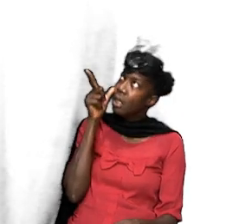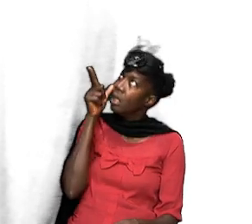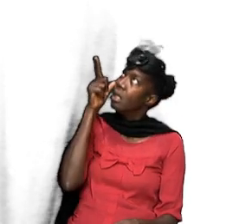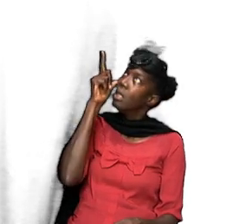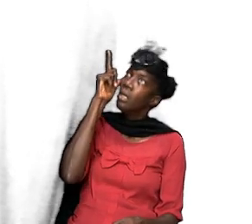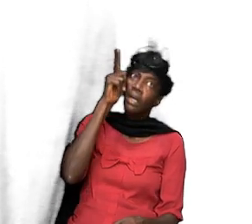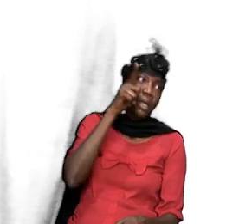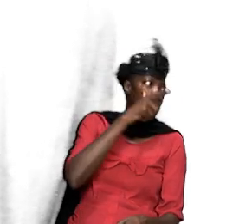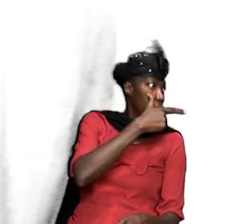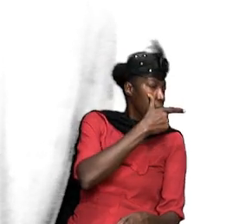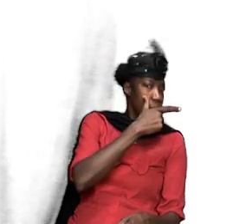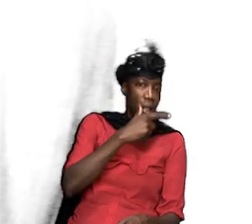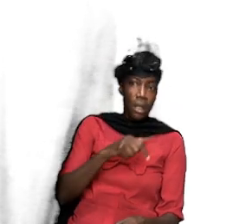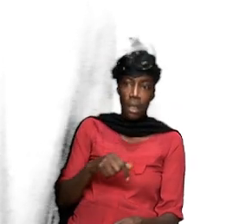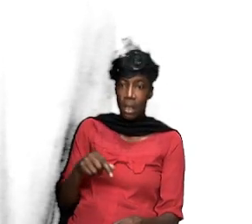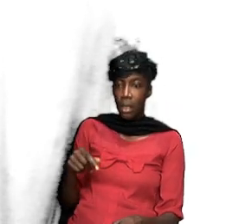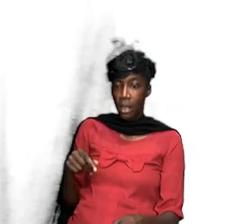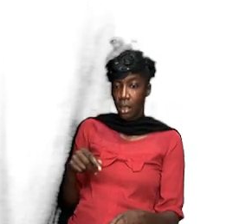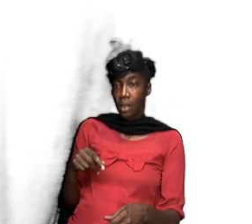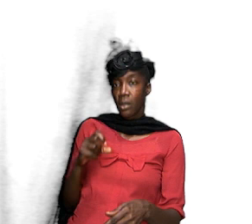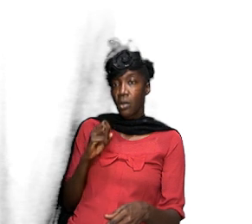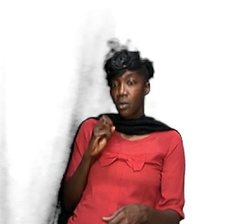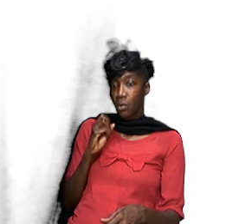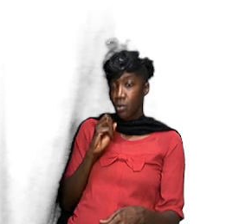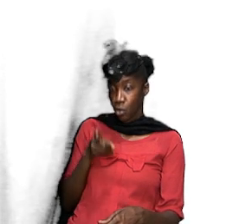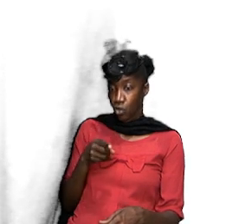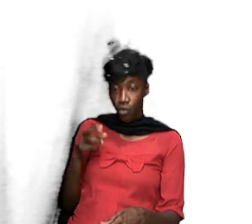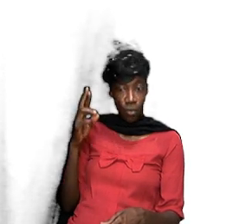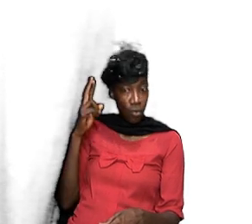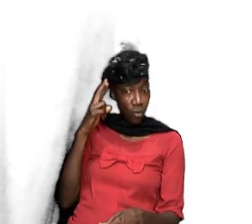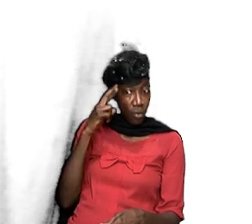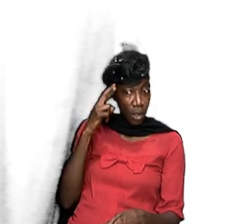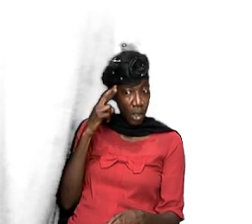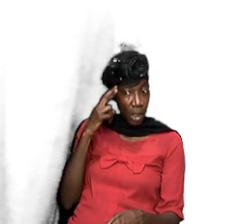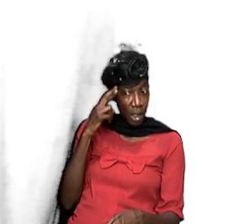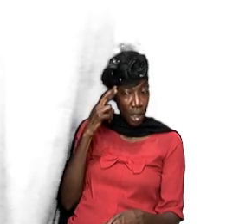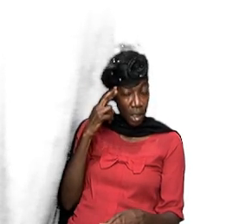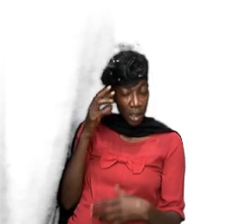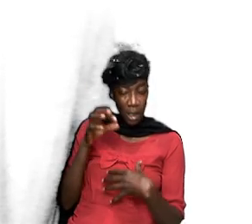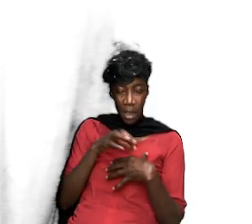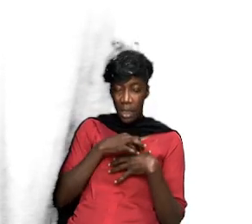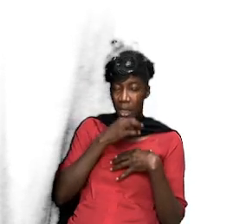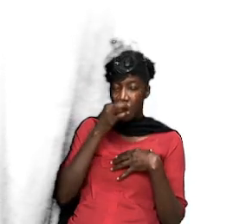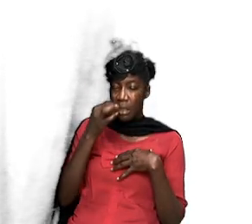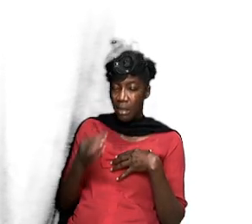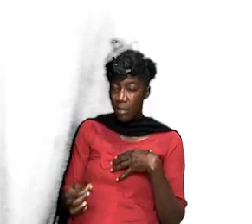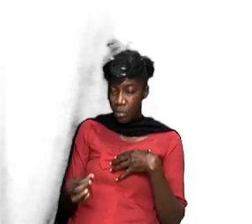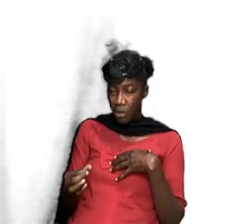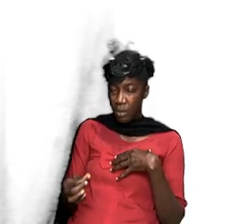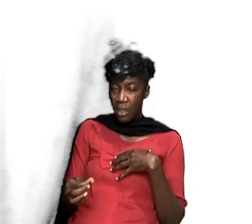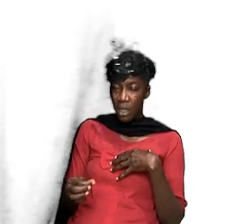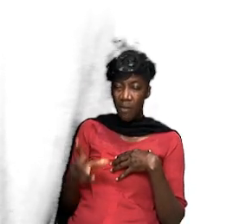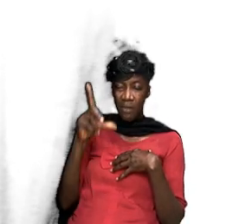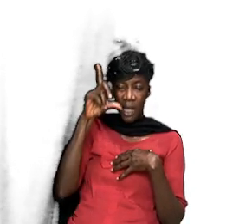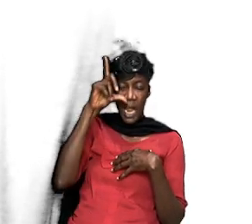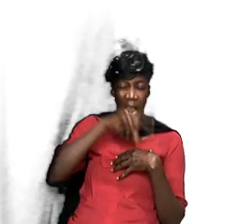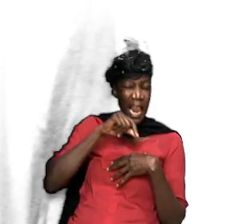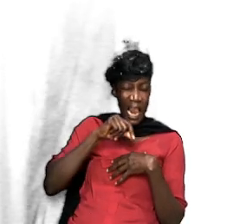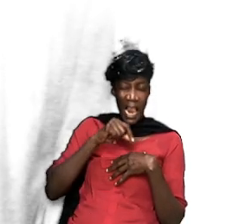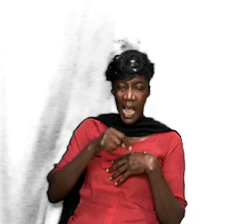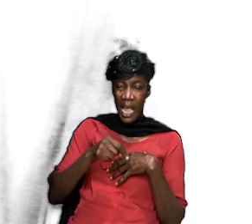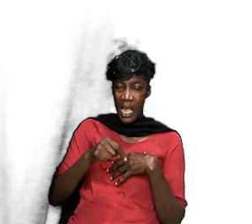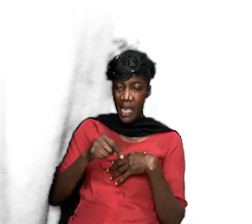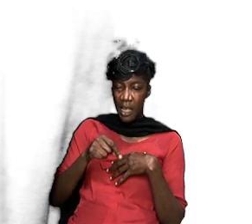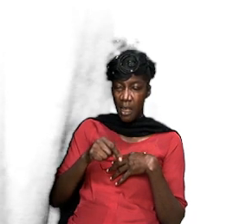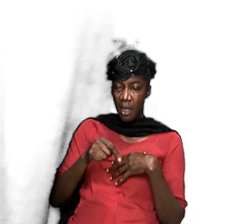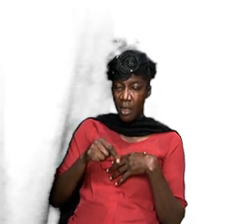if we are not aware, we should recognize that the spirit of the Antichrist precedes him. The